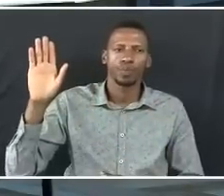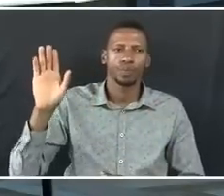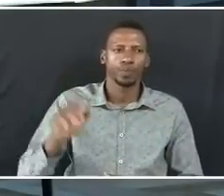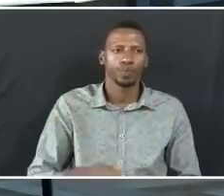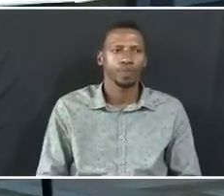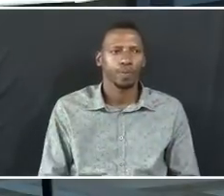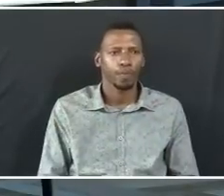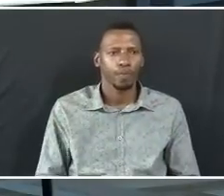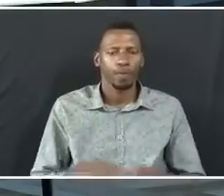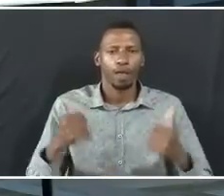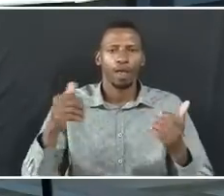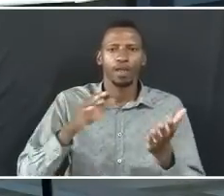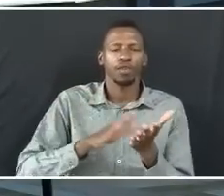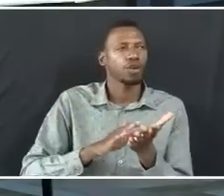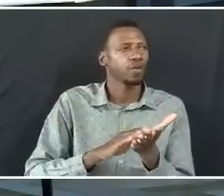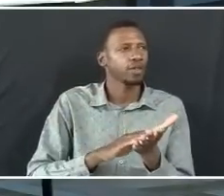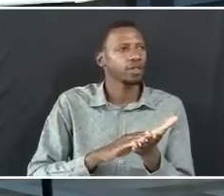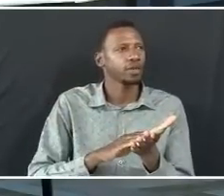Any comment?